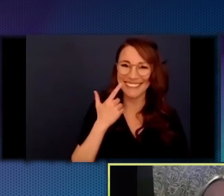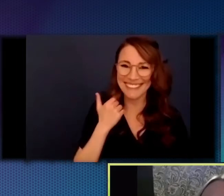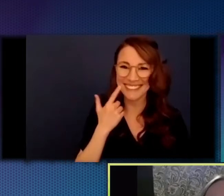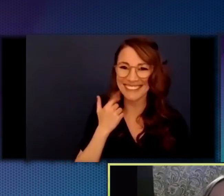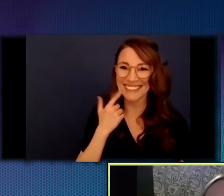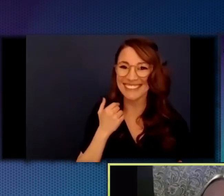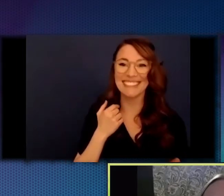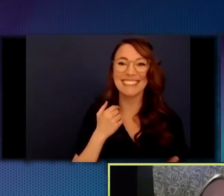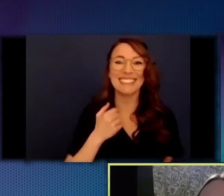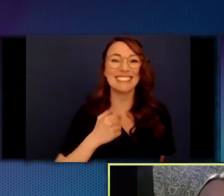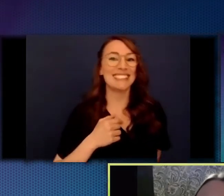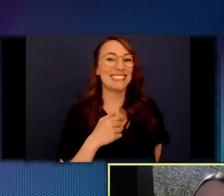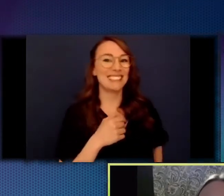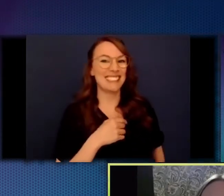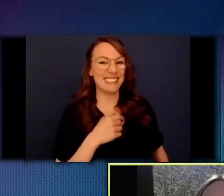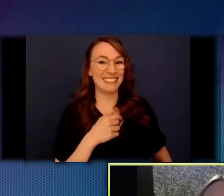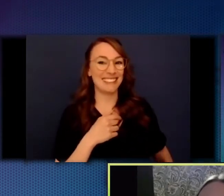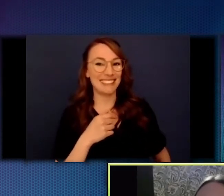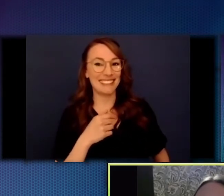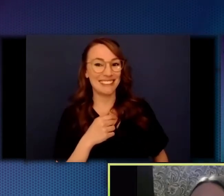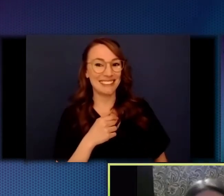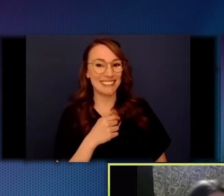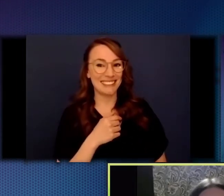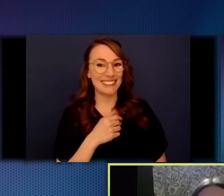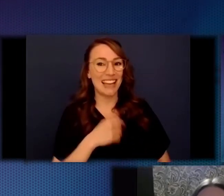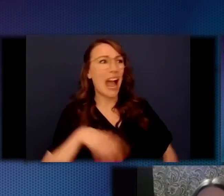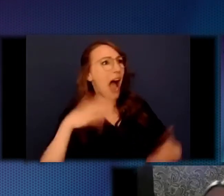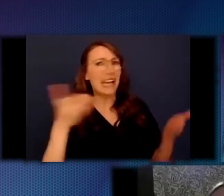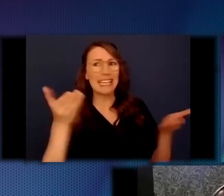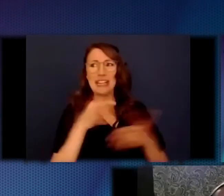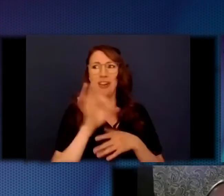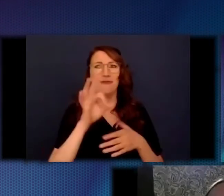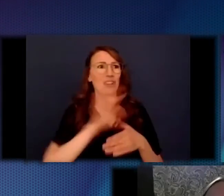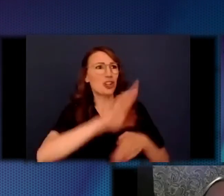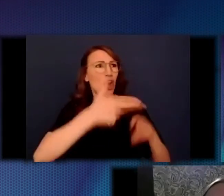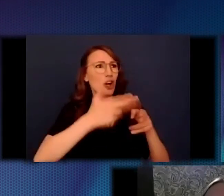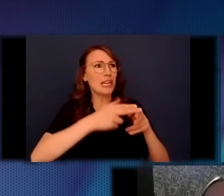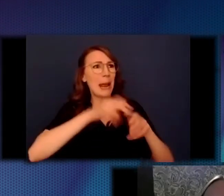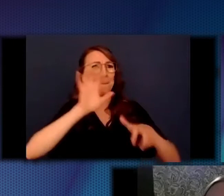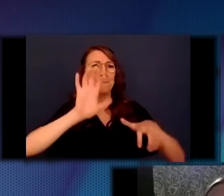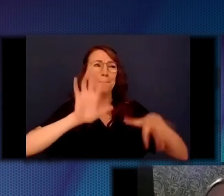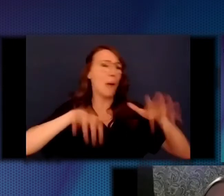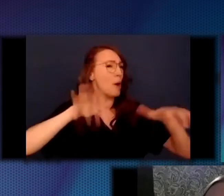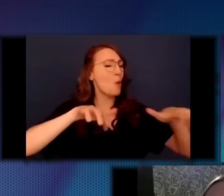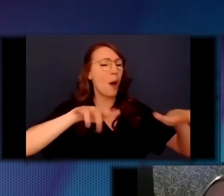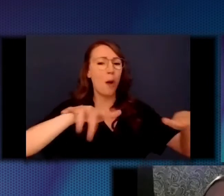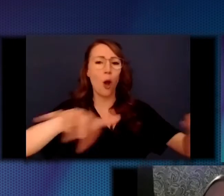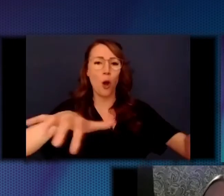I mean, you can't throw a rock without hitting something with their name on it. I guess that's more like Fitzgerald.